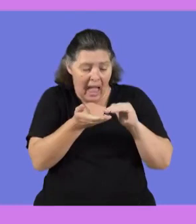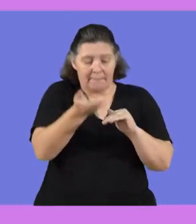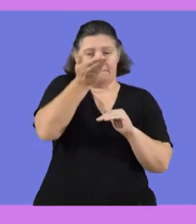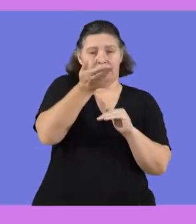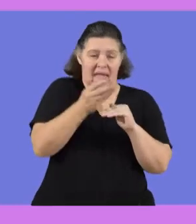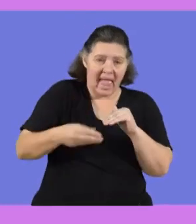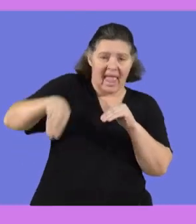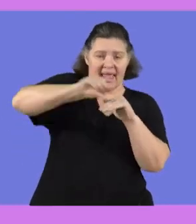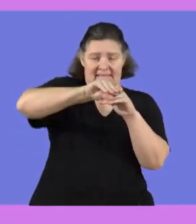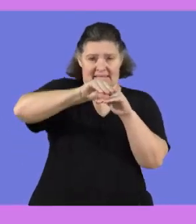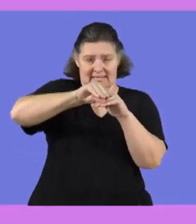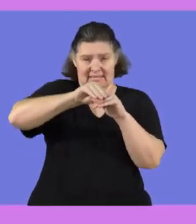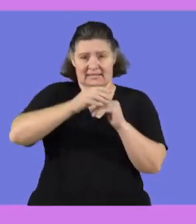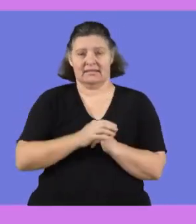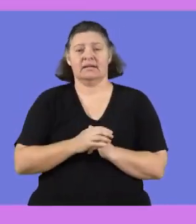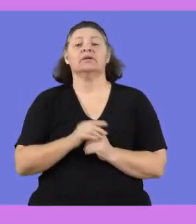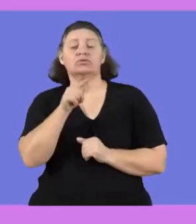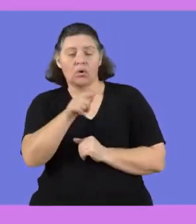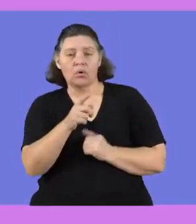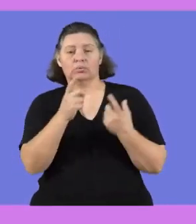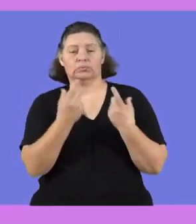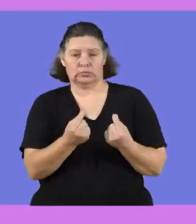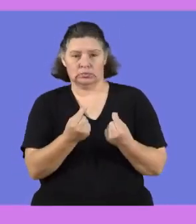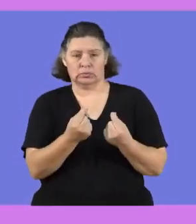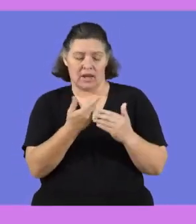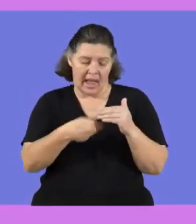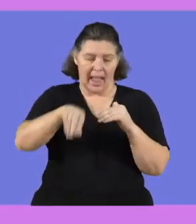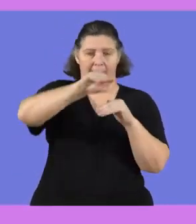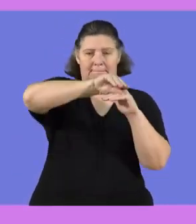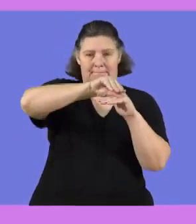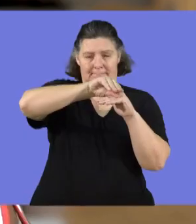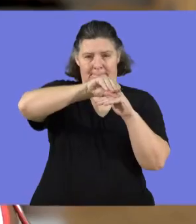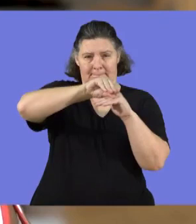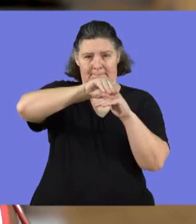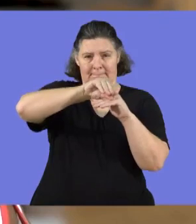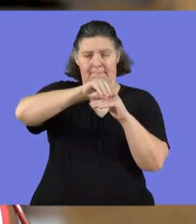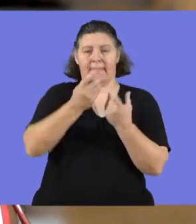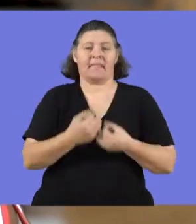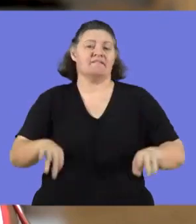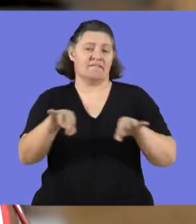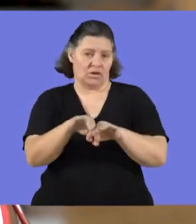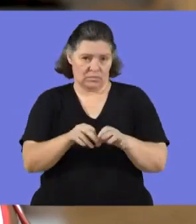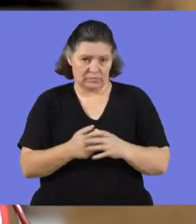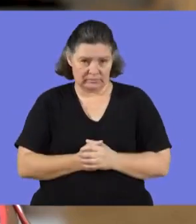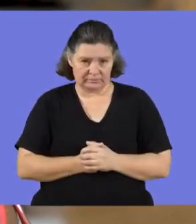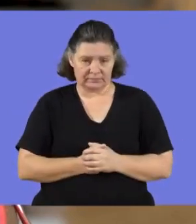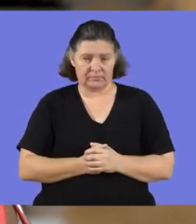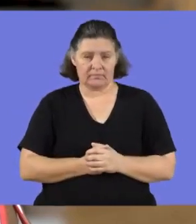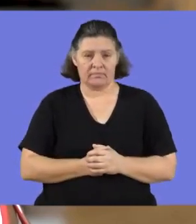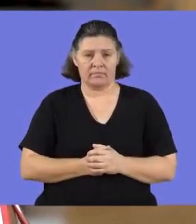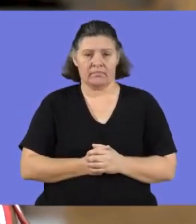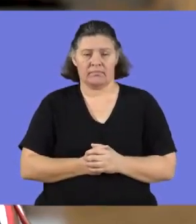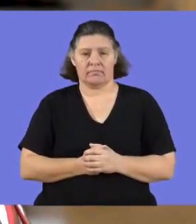has been increased. And we use it basically when we do the increasing the value by